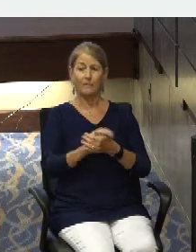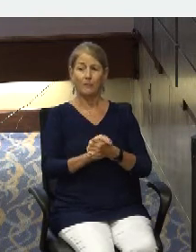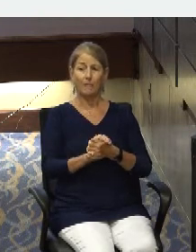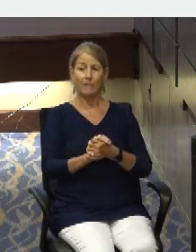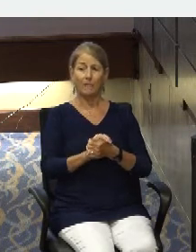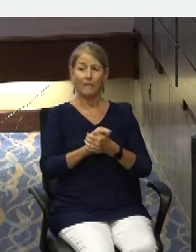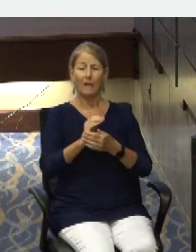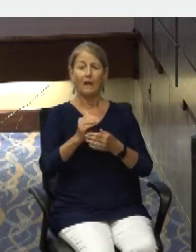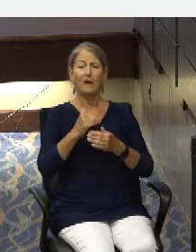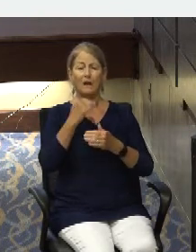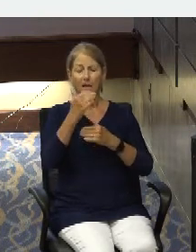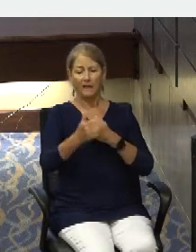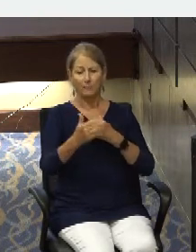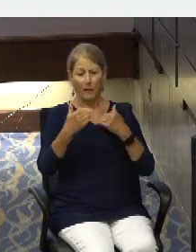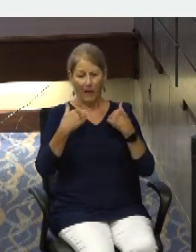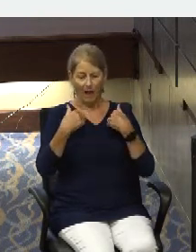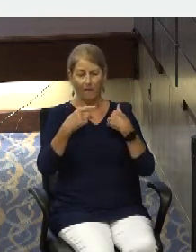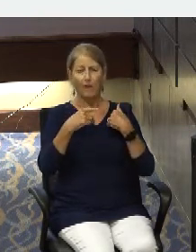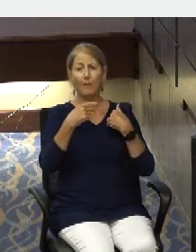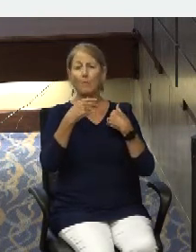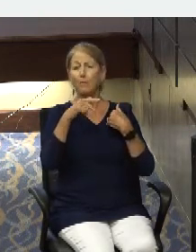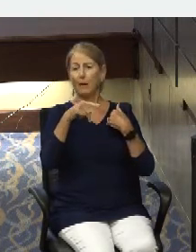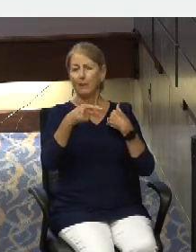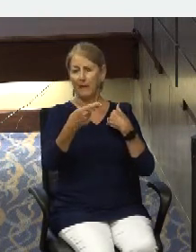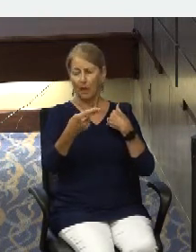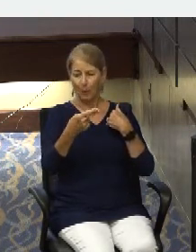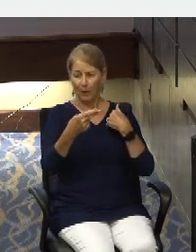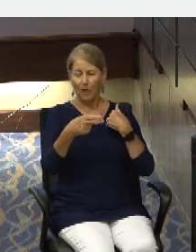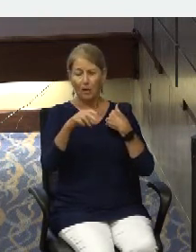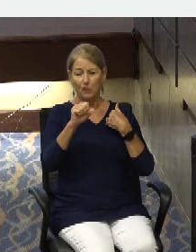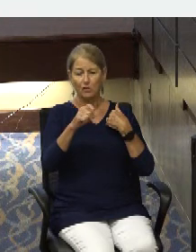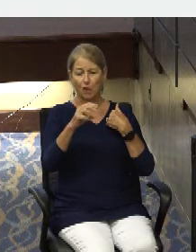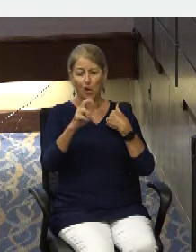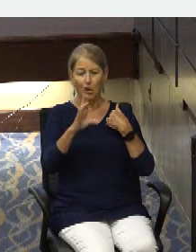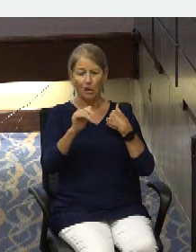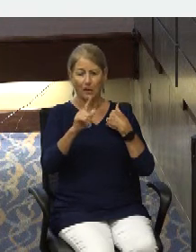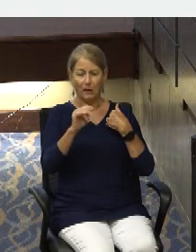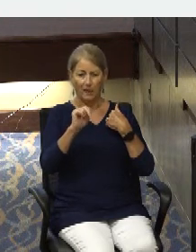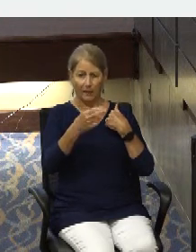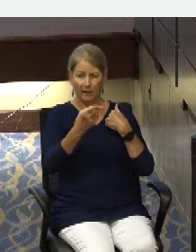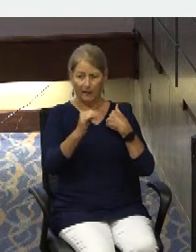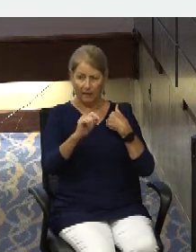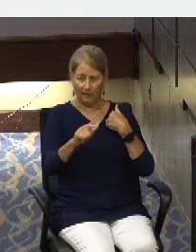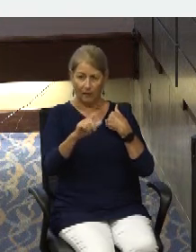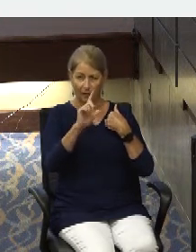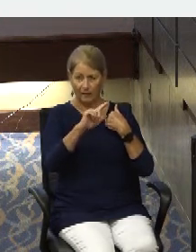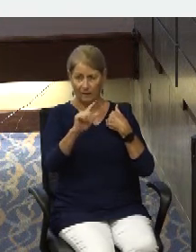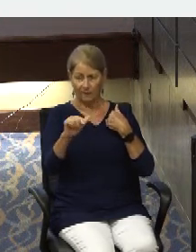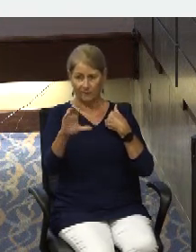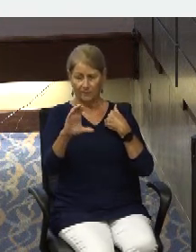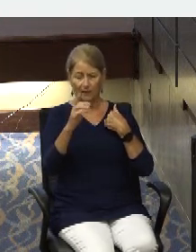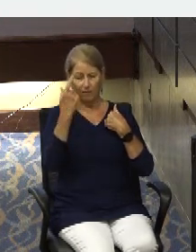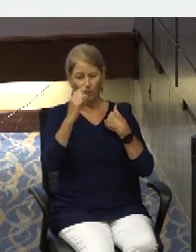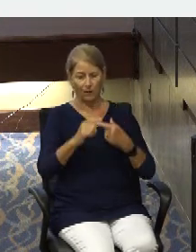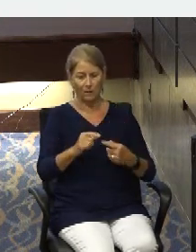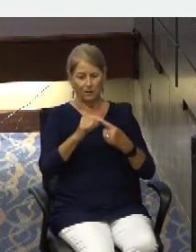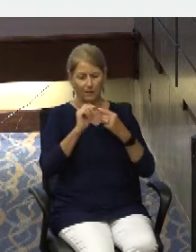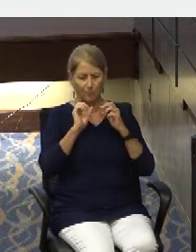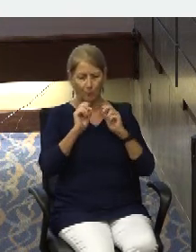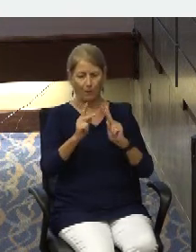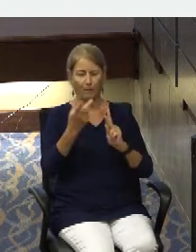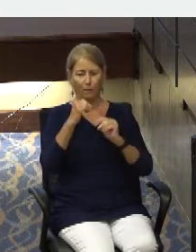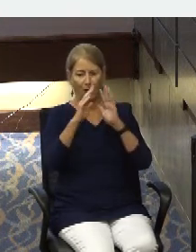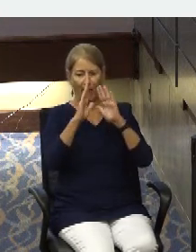Next, we have a public hearing on a request from Sterling Hill on behalf of D&E Castle Holdings LLC for a special permit for a house museum